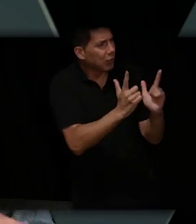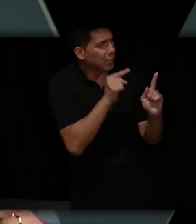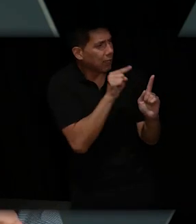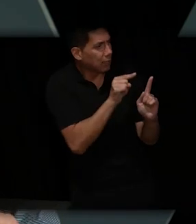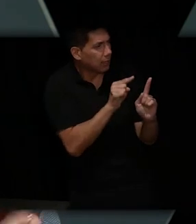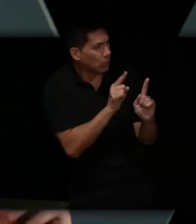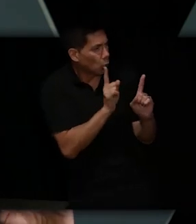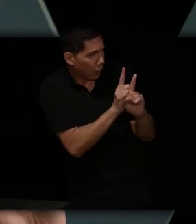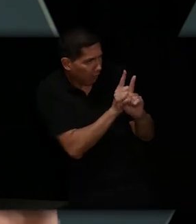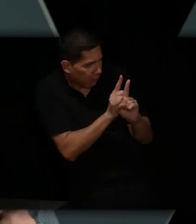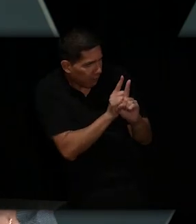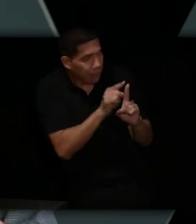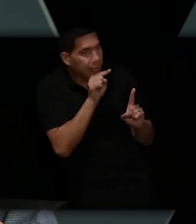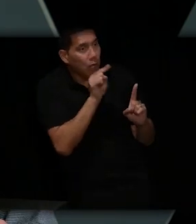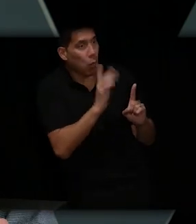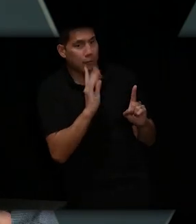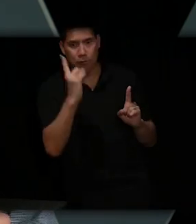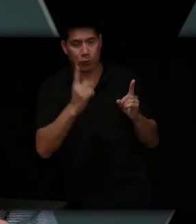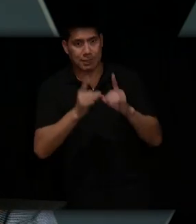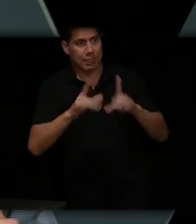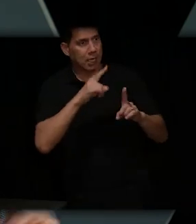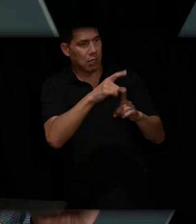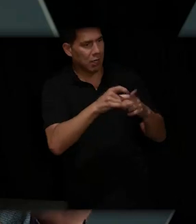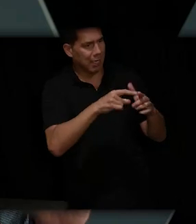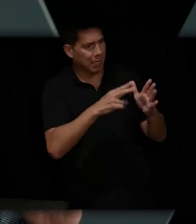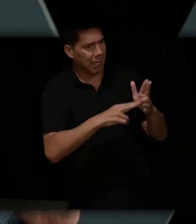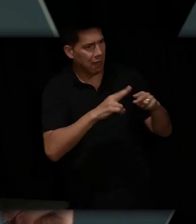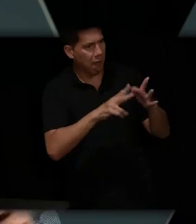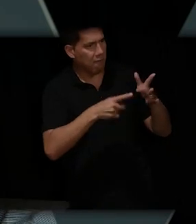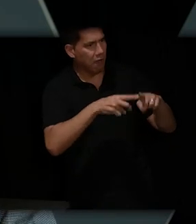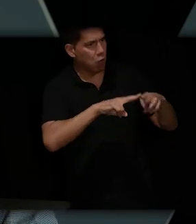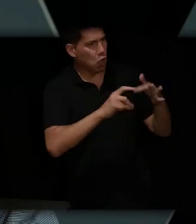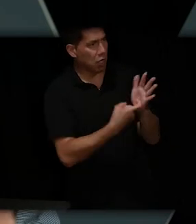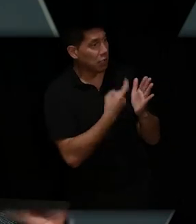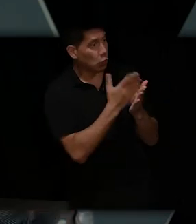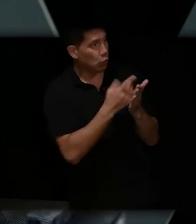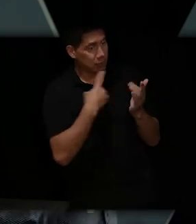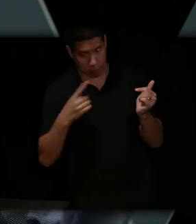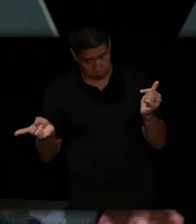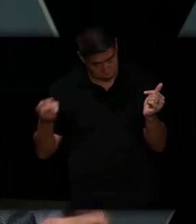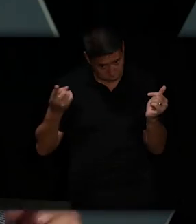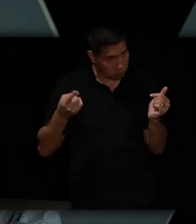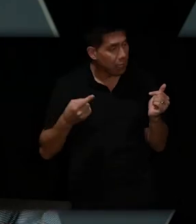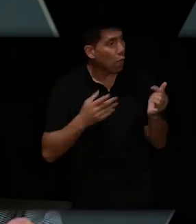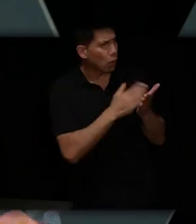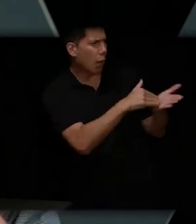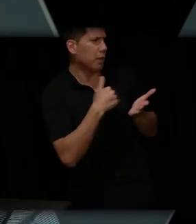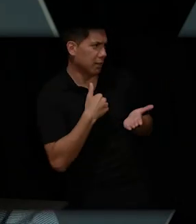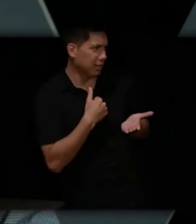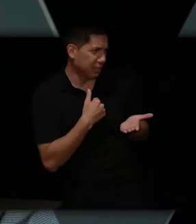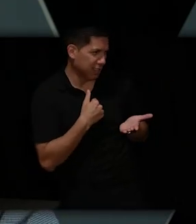was, when I first started, was Dan Pfeiffer, who sort of really sent me on my path of, like, he really helped me. He's the one who got me